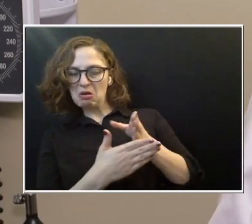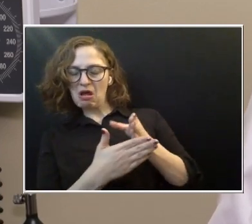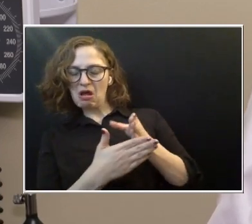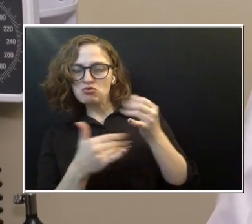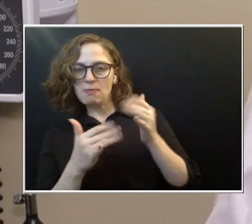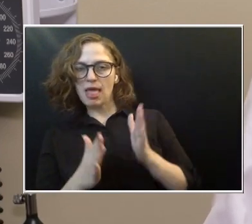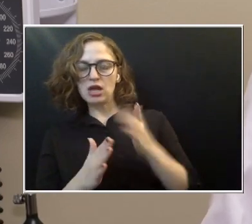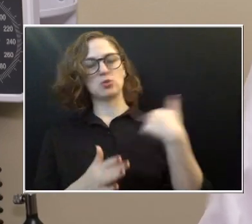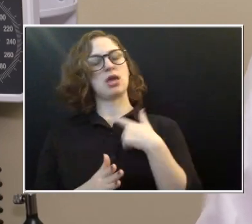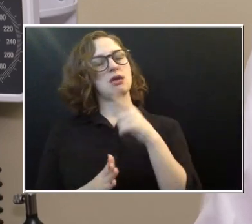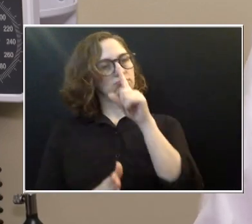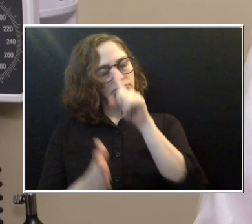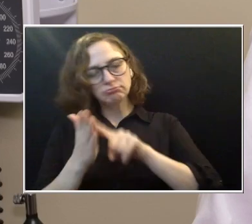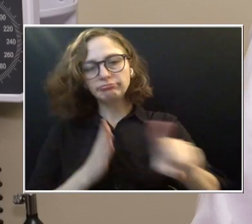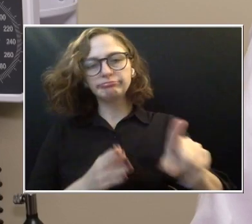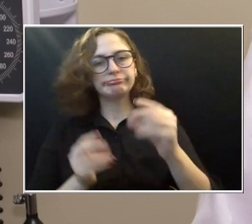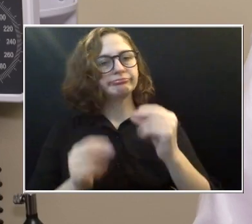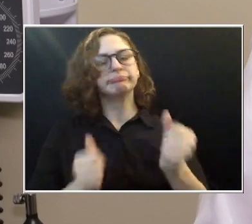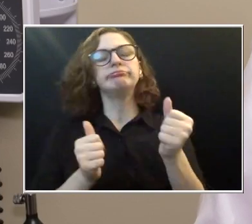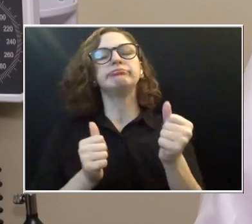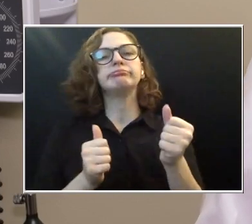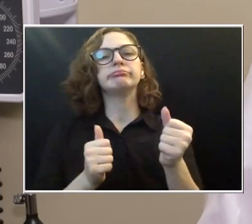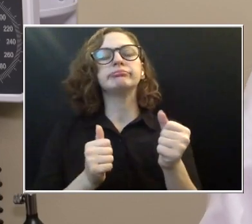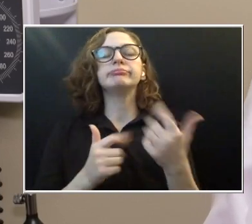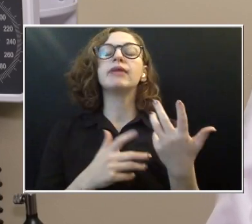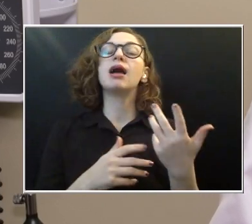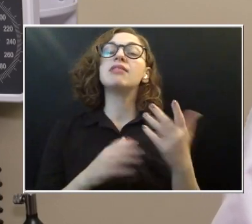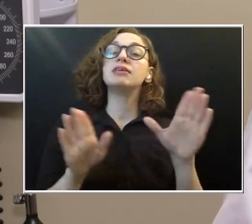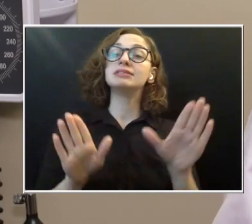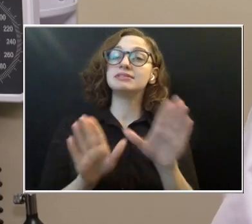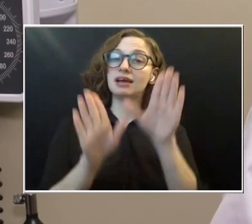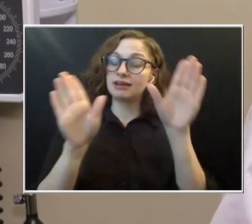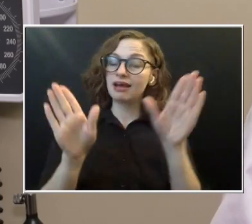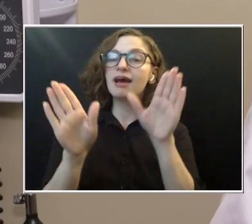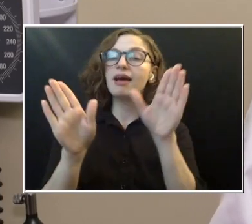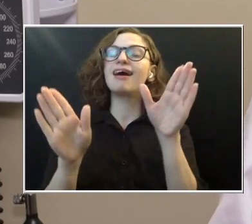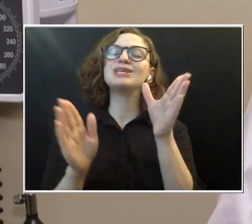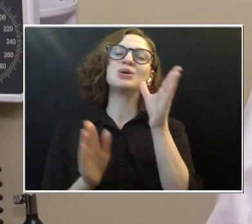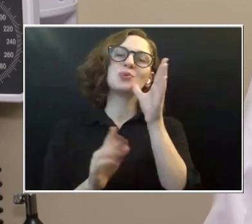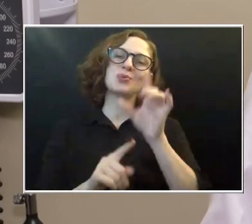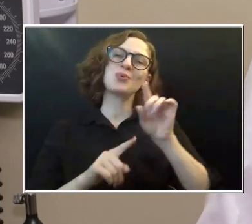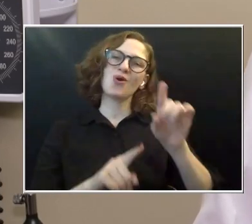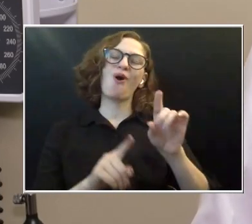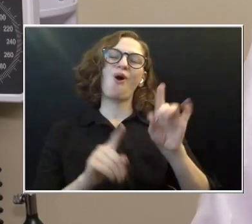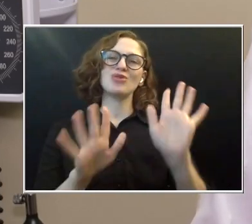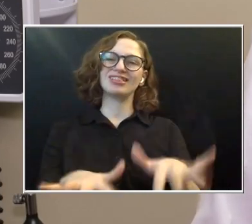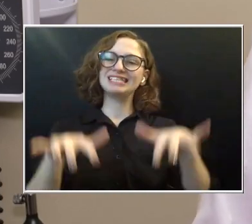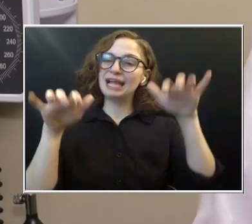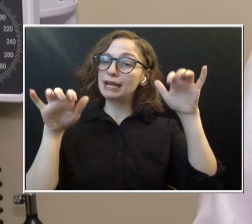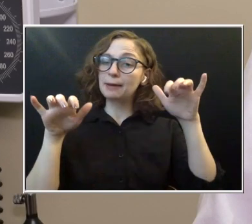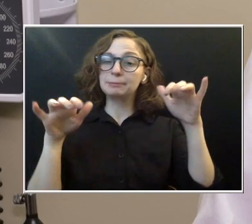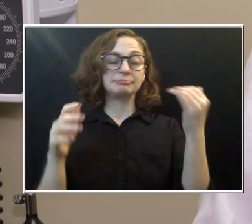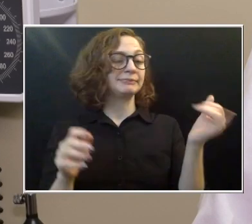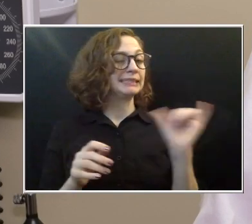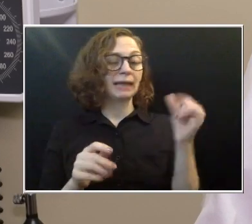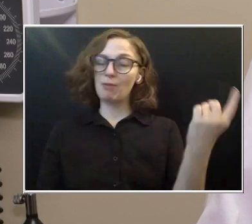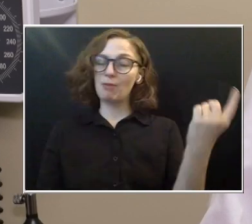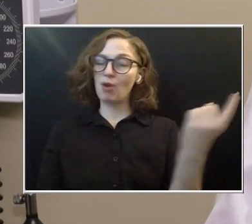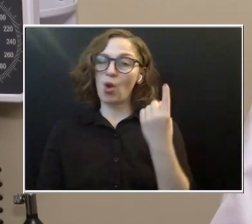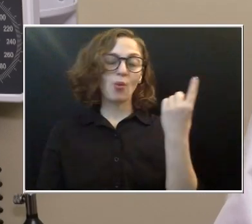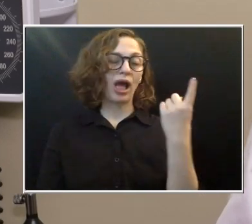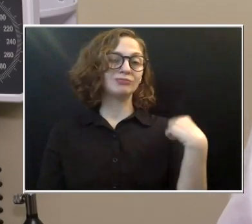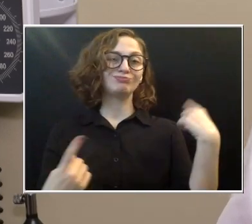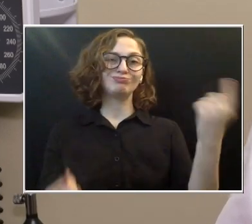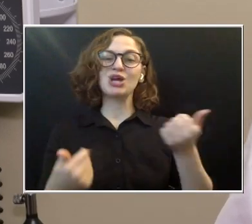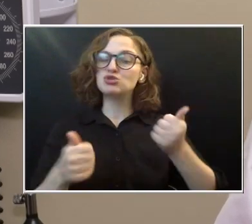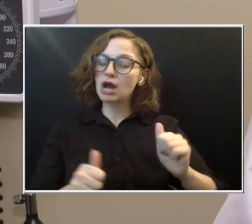then on Sunday, we'll go to the stadium with the team like we always do and try to take the best care we can